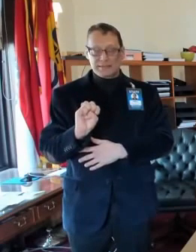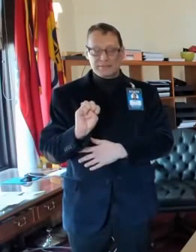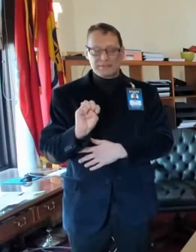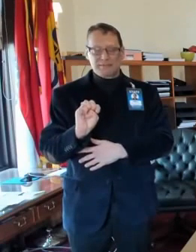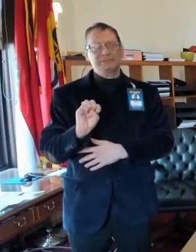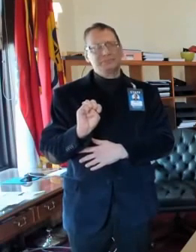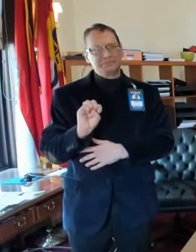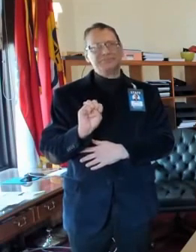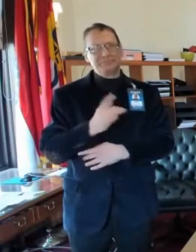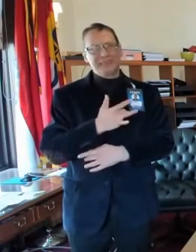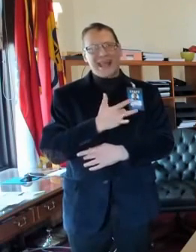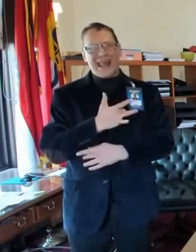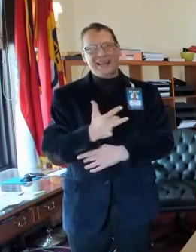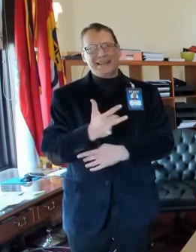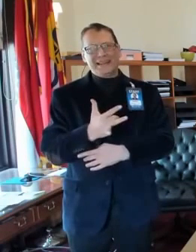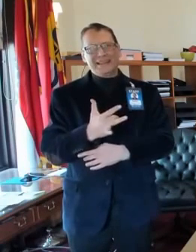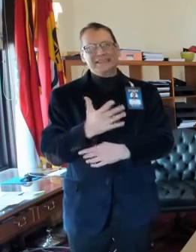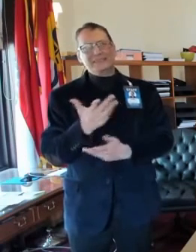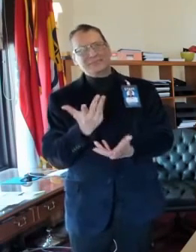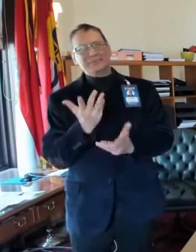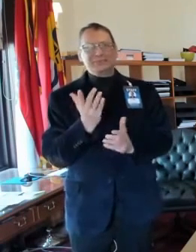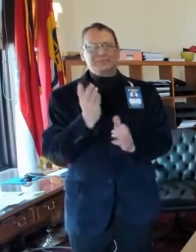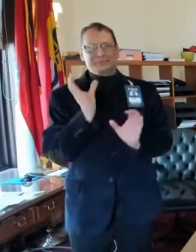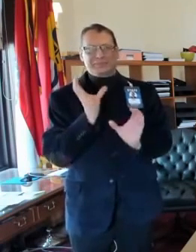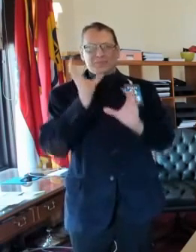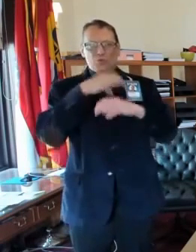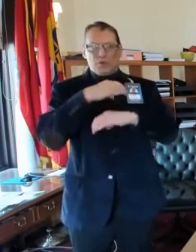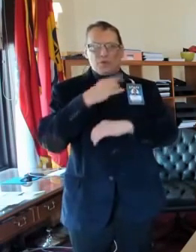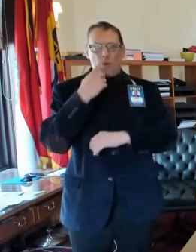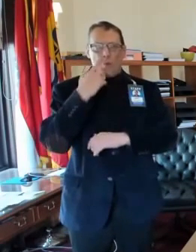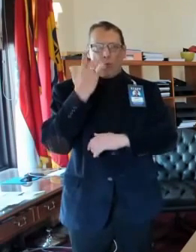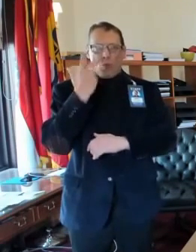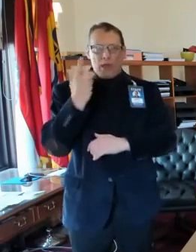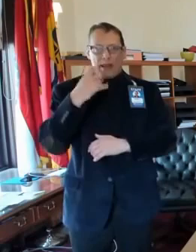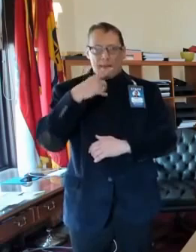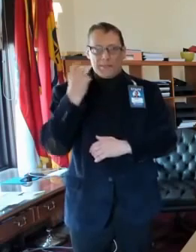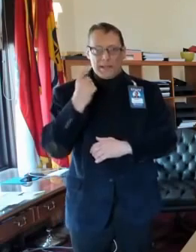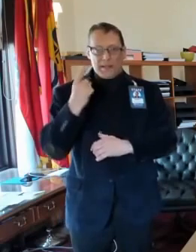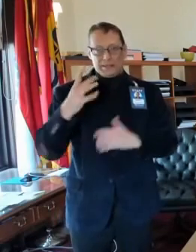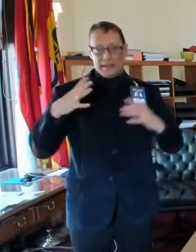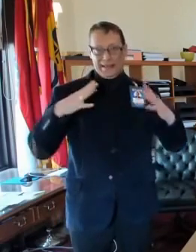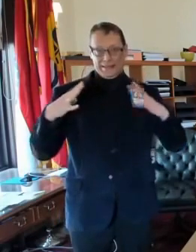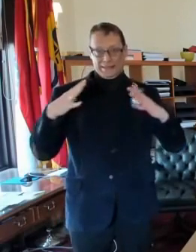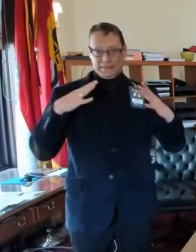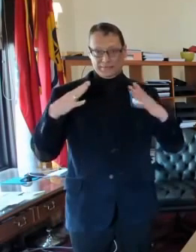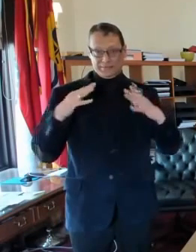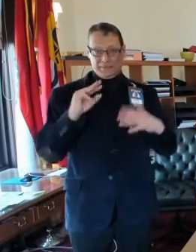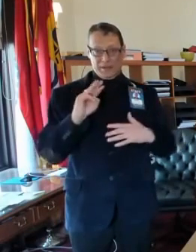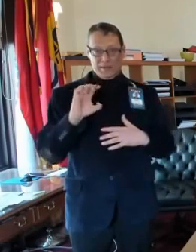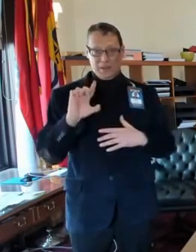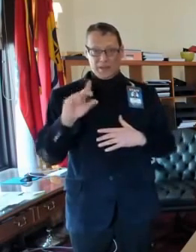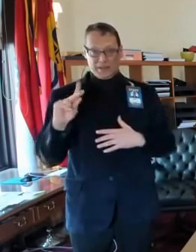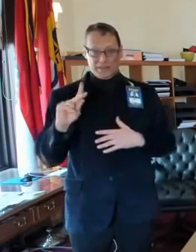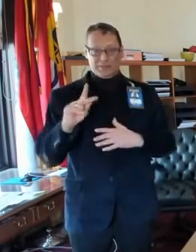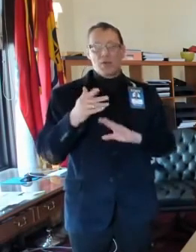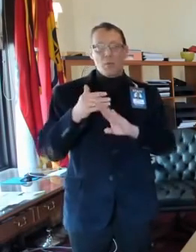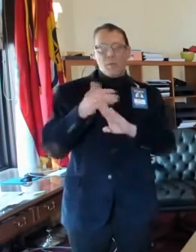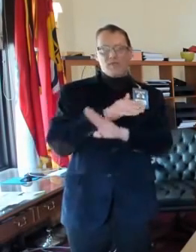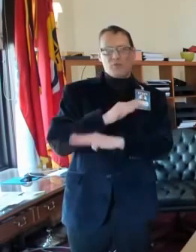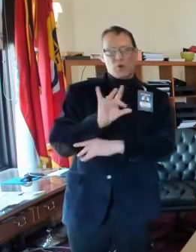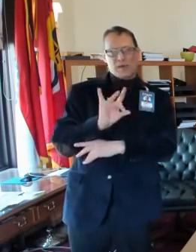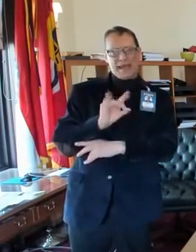it's likely that that's a bit of an anomaly caused by the holiday because we had previously been running about 80,